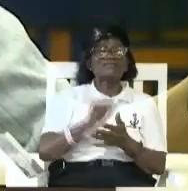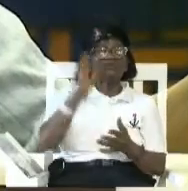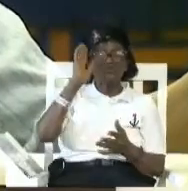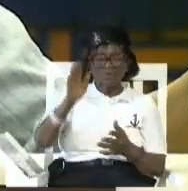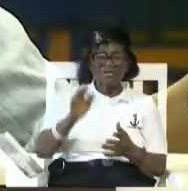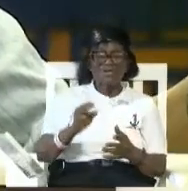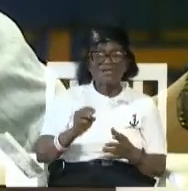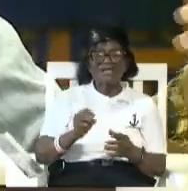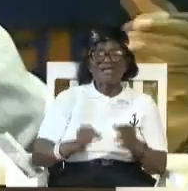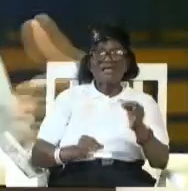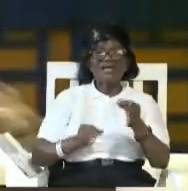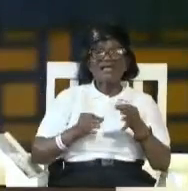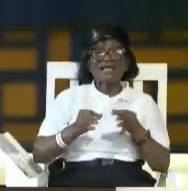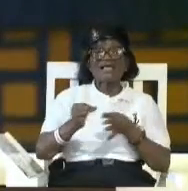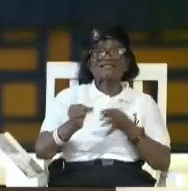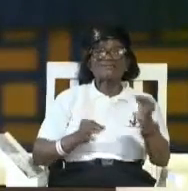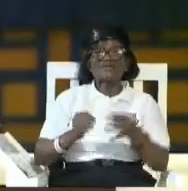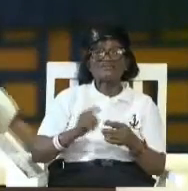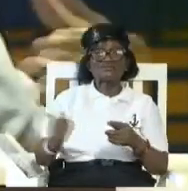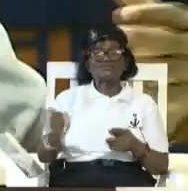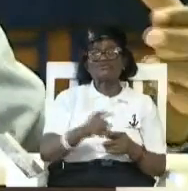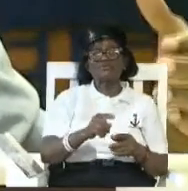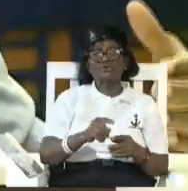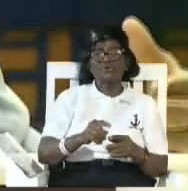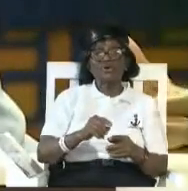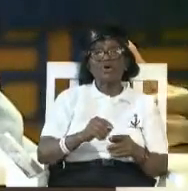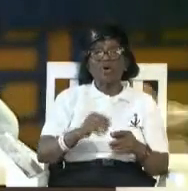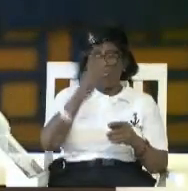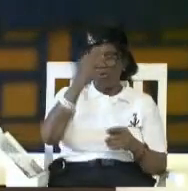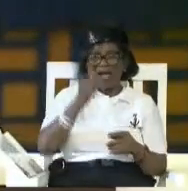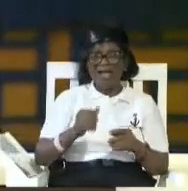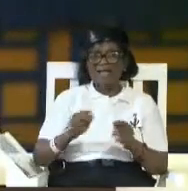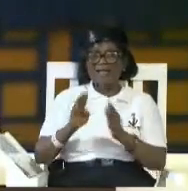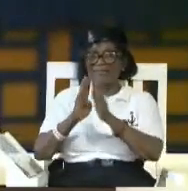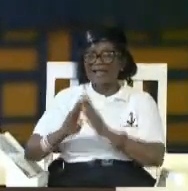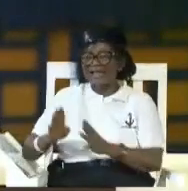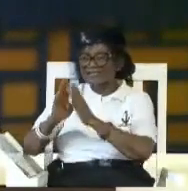were big in those days, with many rooms.